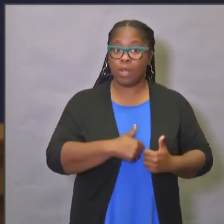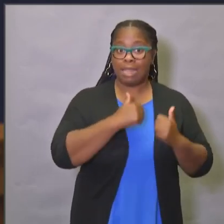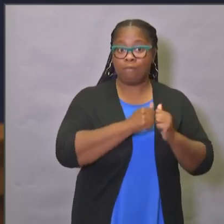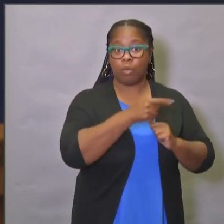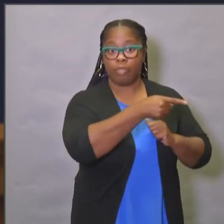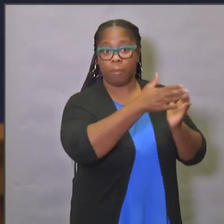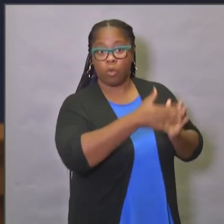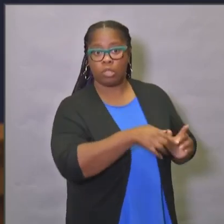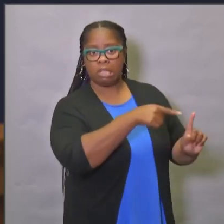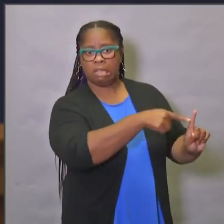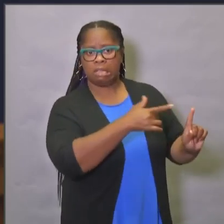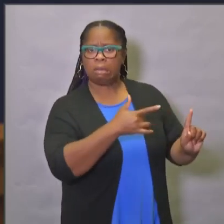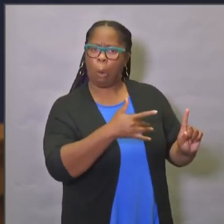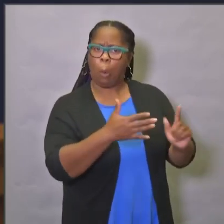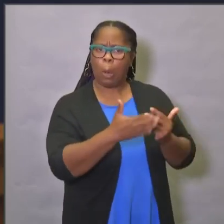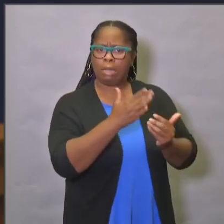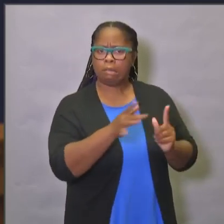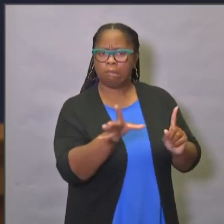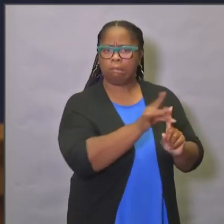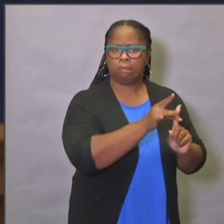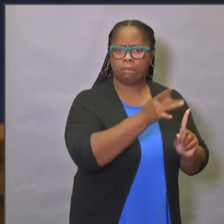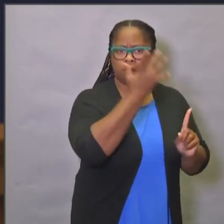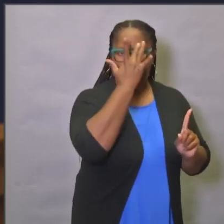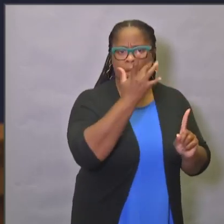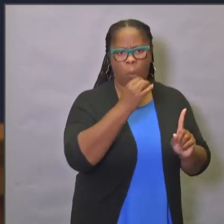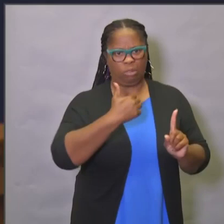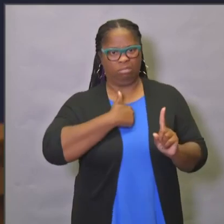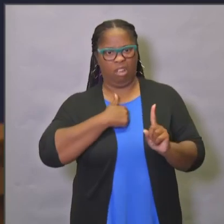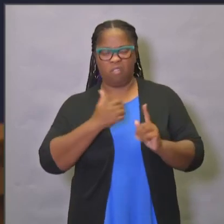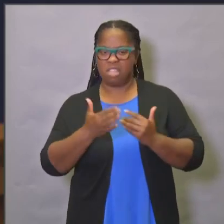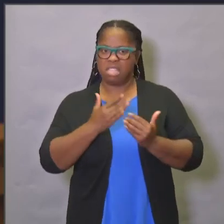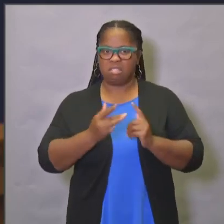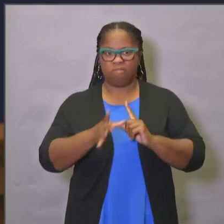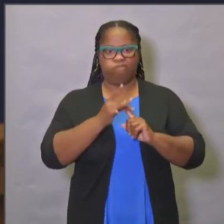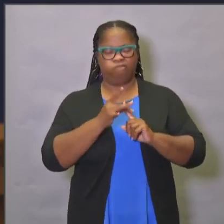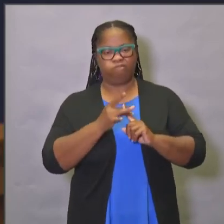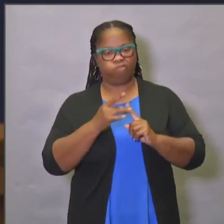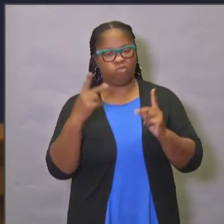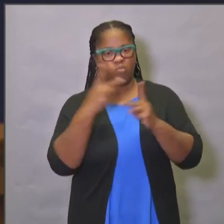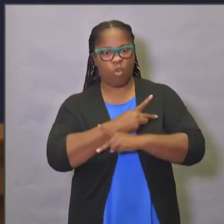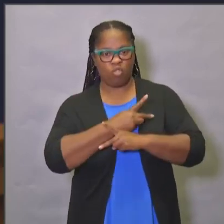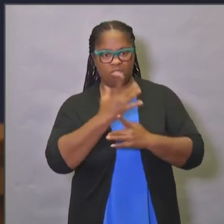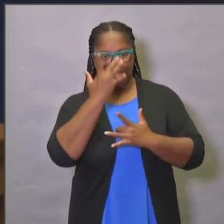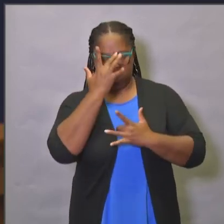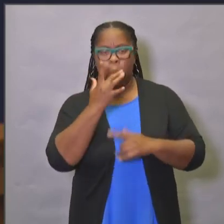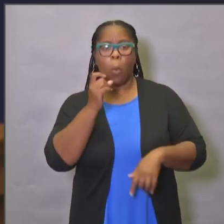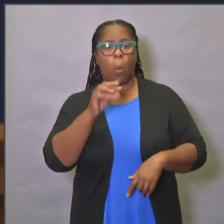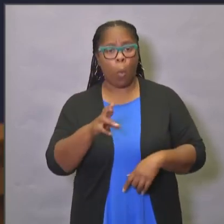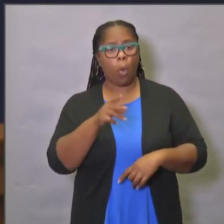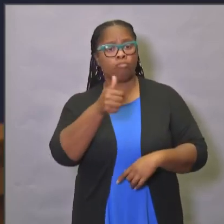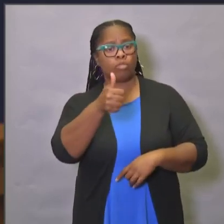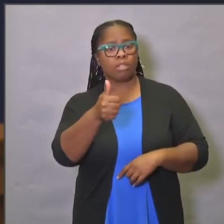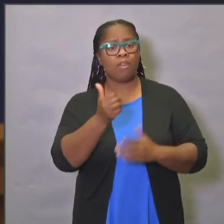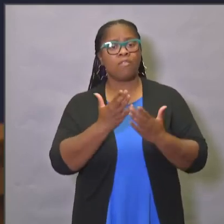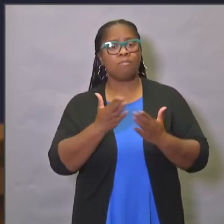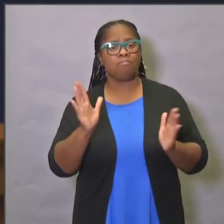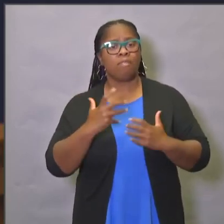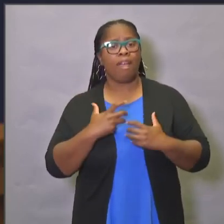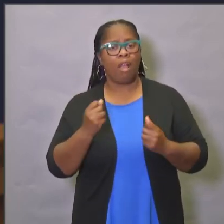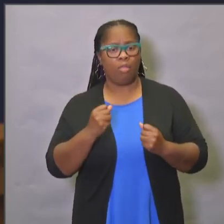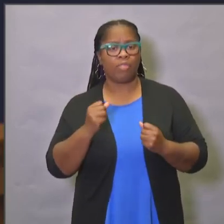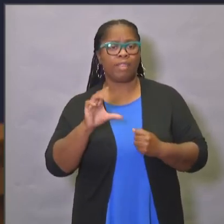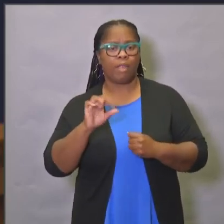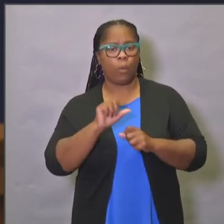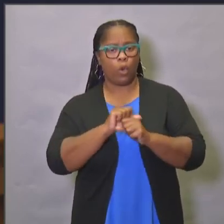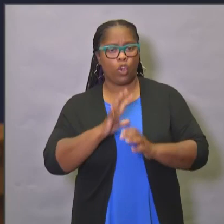flu complications, or you are a healthcare provider. The Los Angeles County Department of Public Health is partnering with the LA